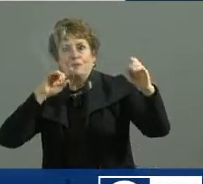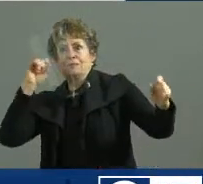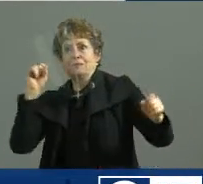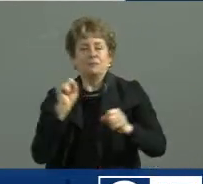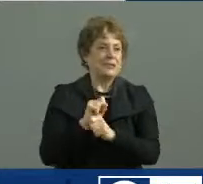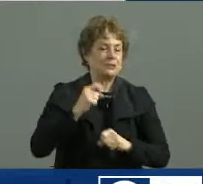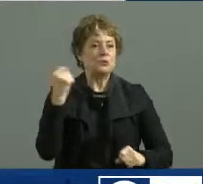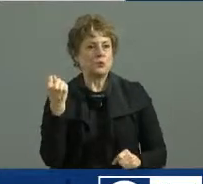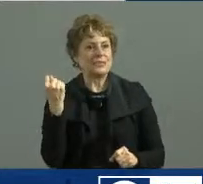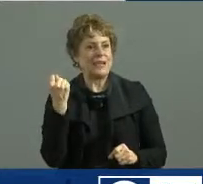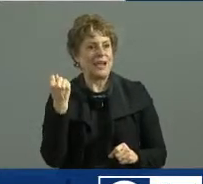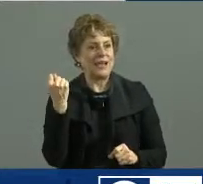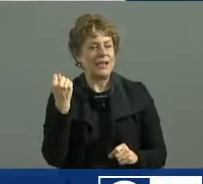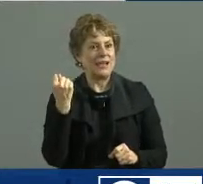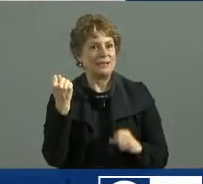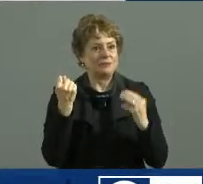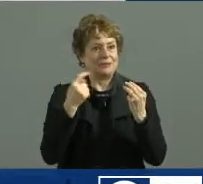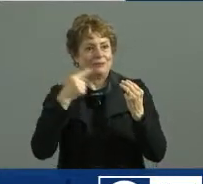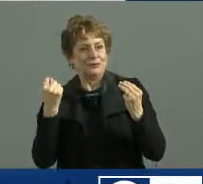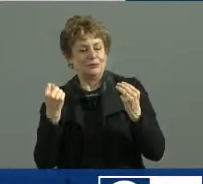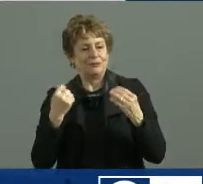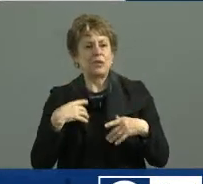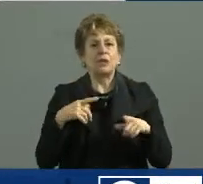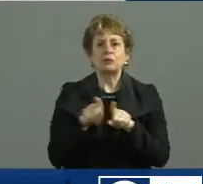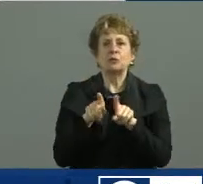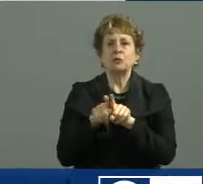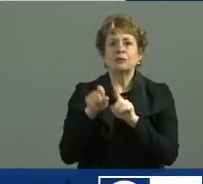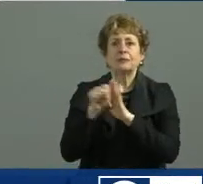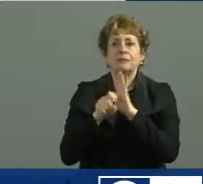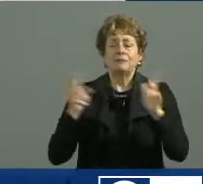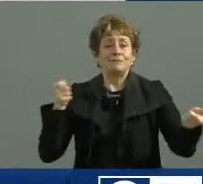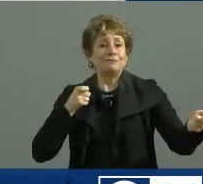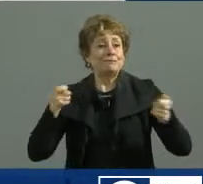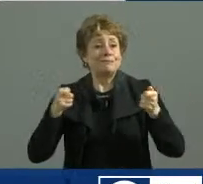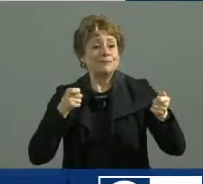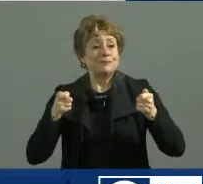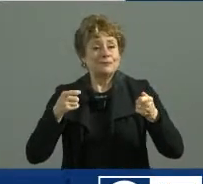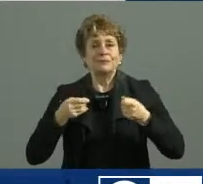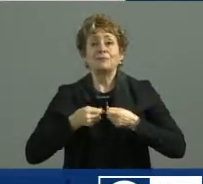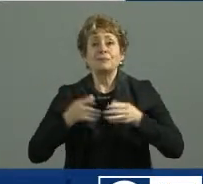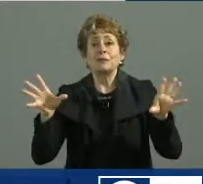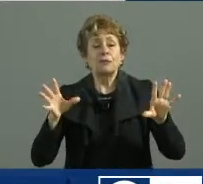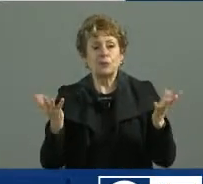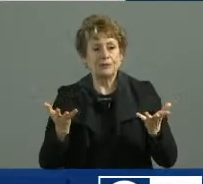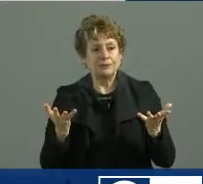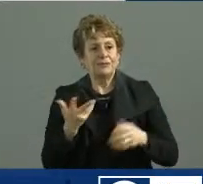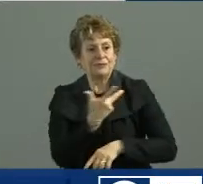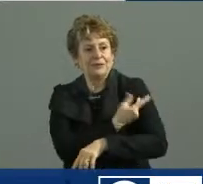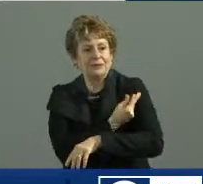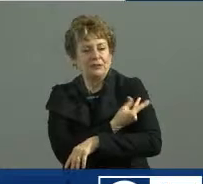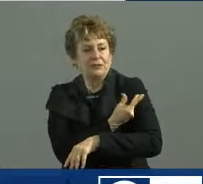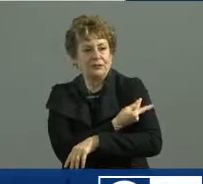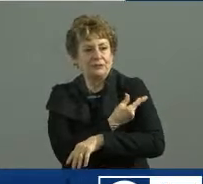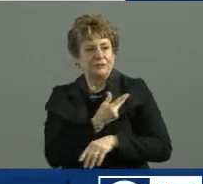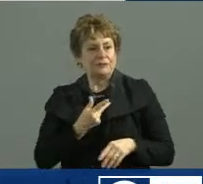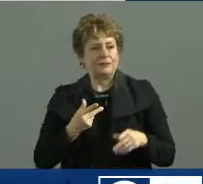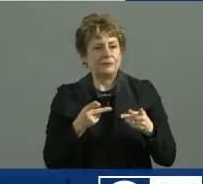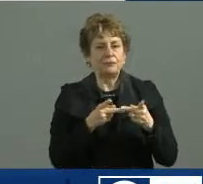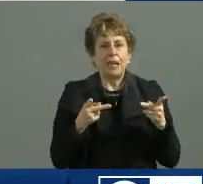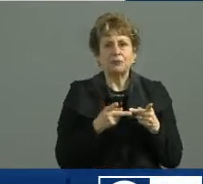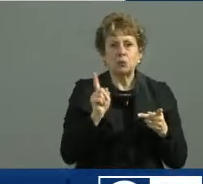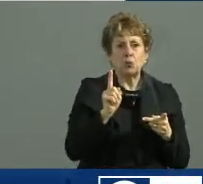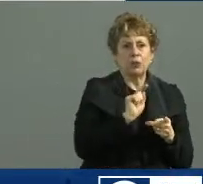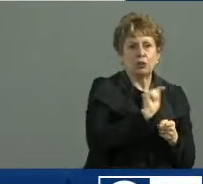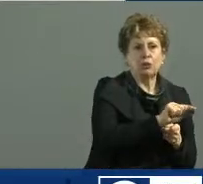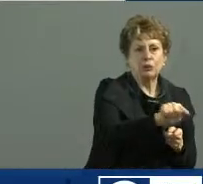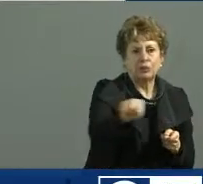additional state-run mass vaccination sites in other parts of the county, and we've scheduled discussions with partners on